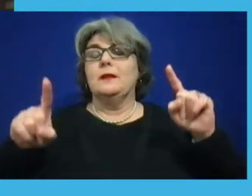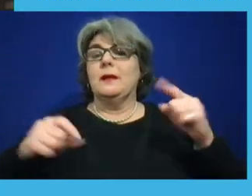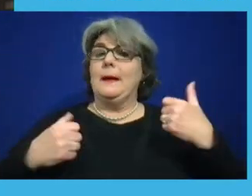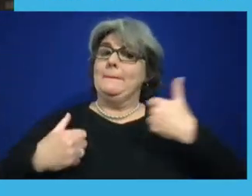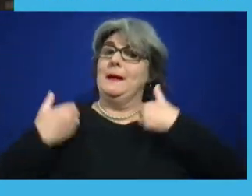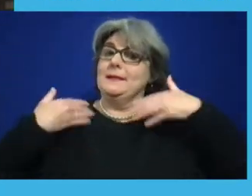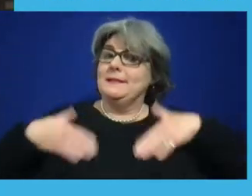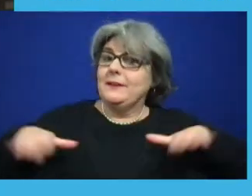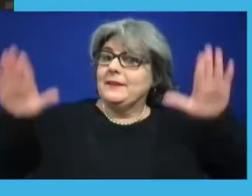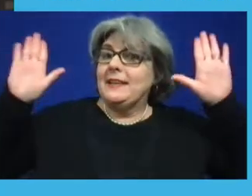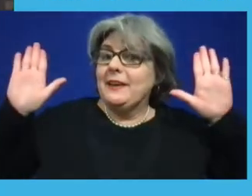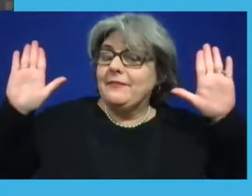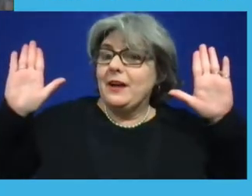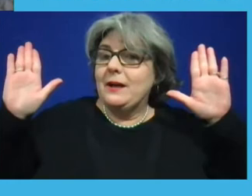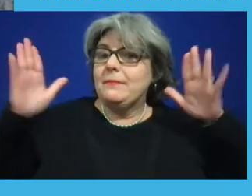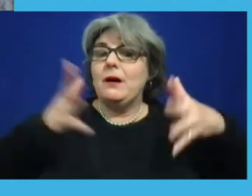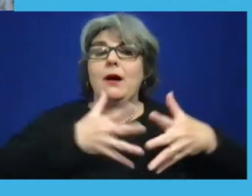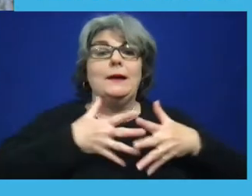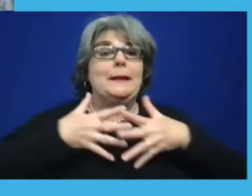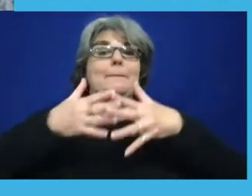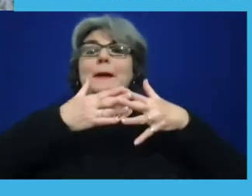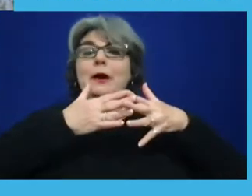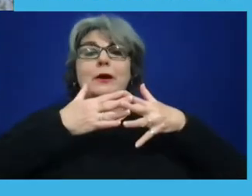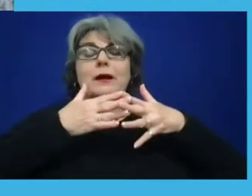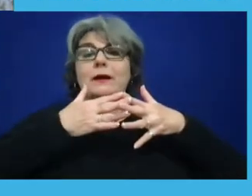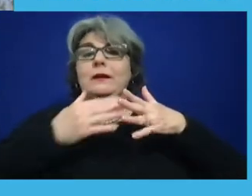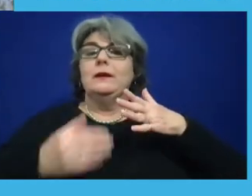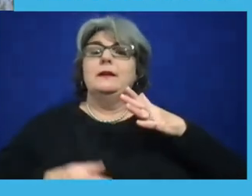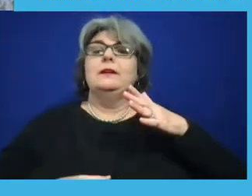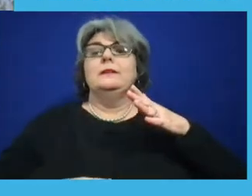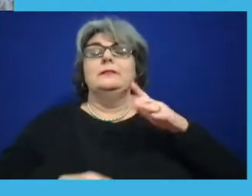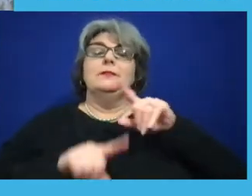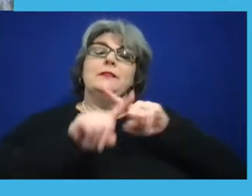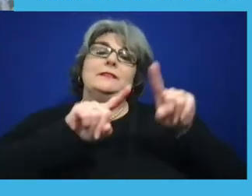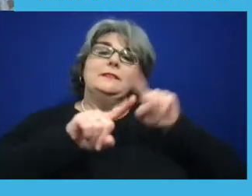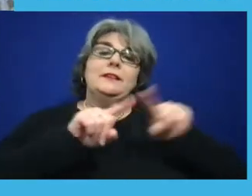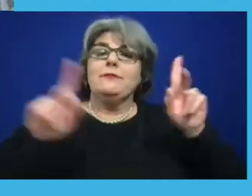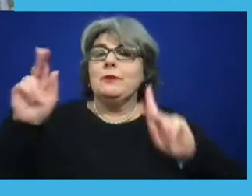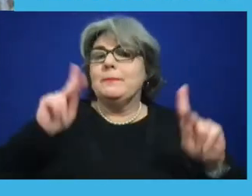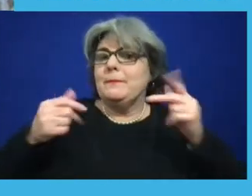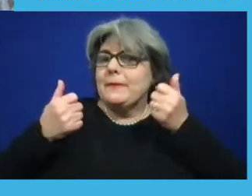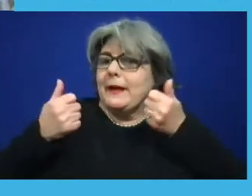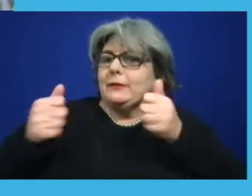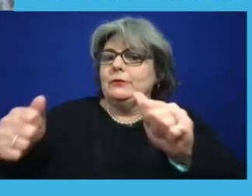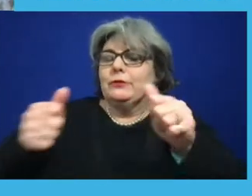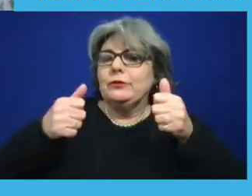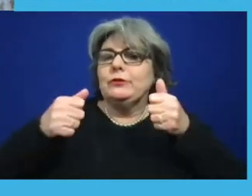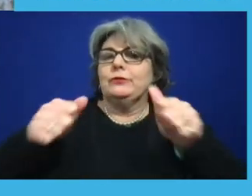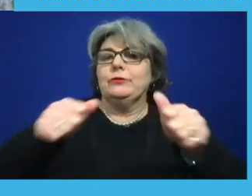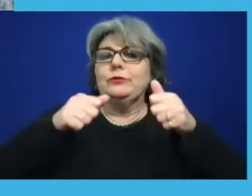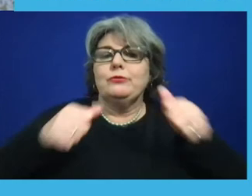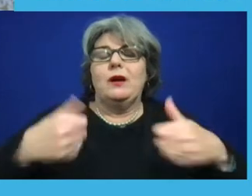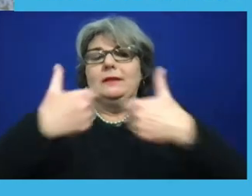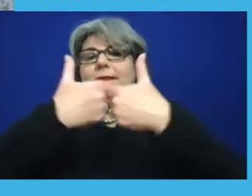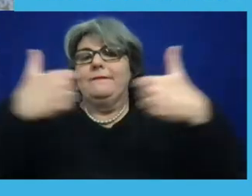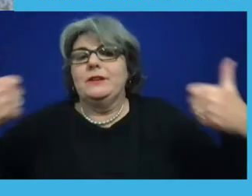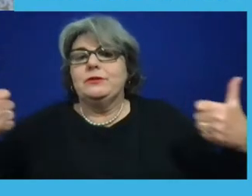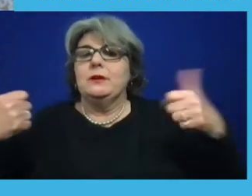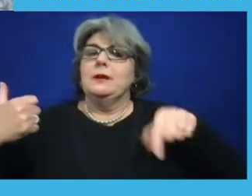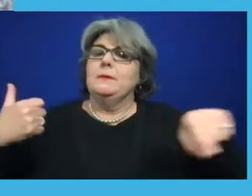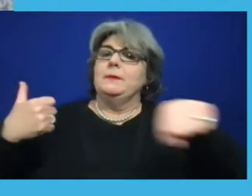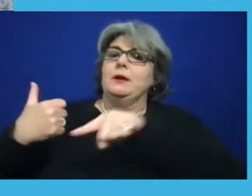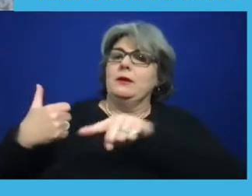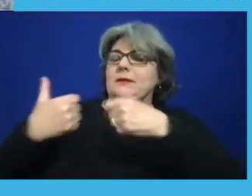is my story possible. And so I'm not about to give up on the country, and I'm not about to give in to the demagogues